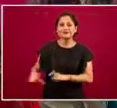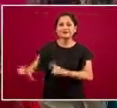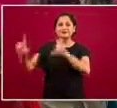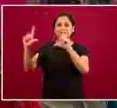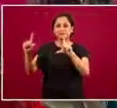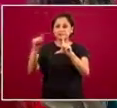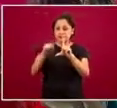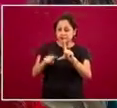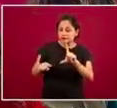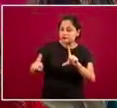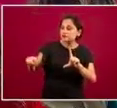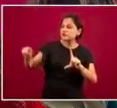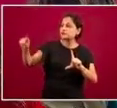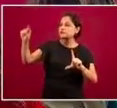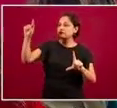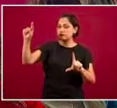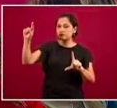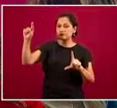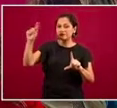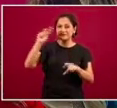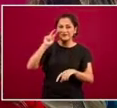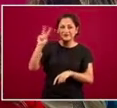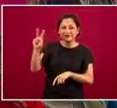Finally, we